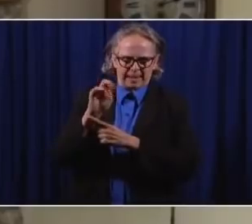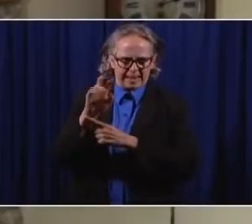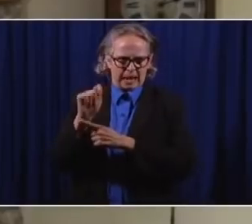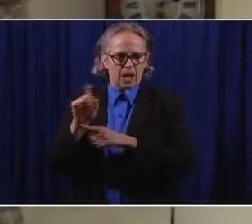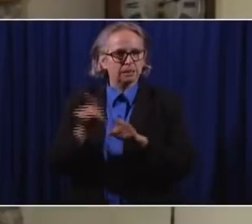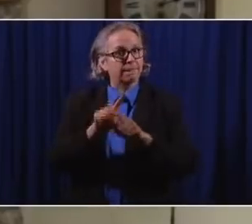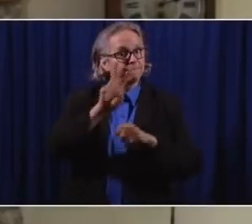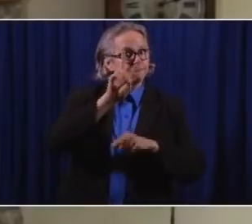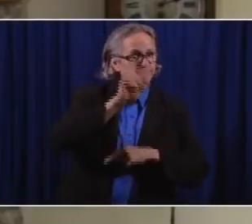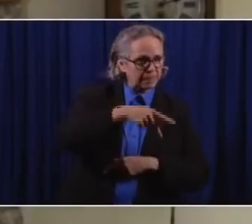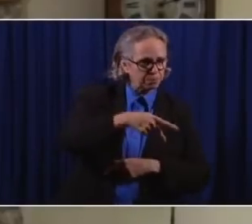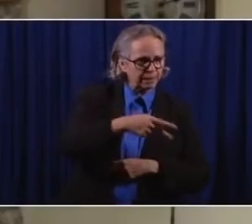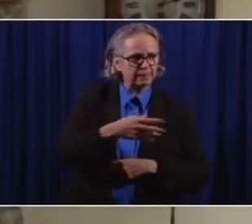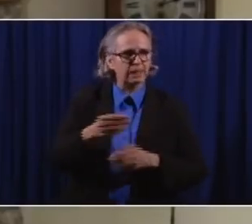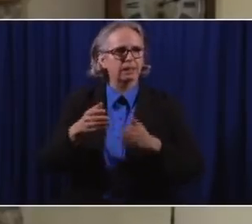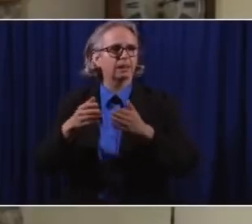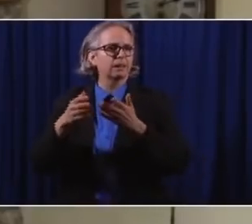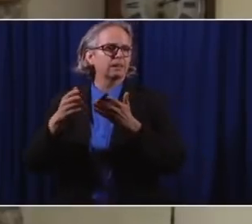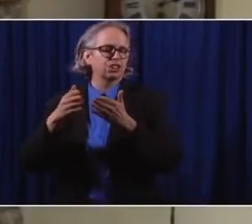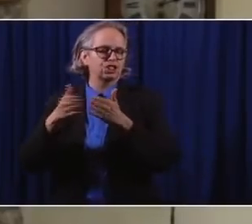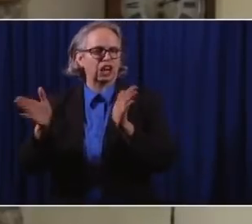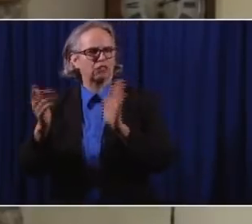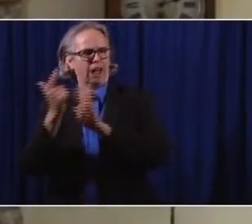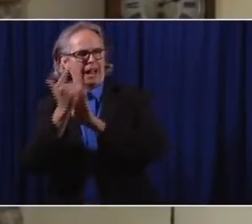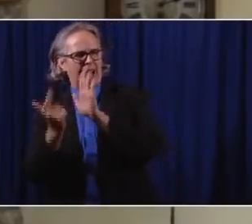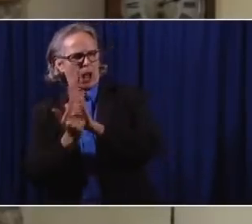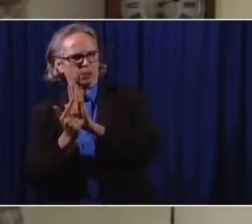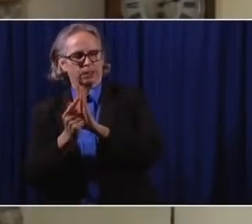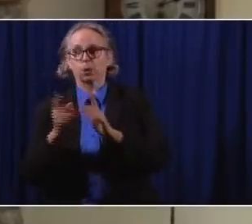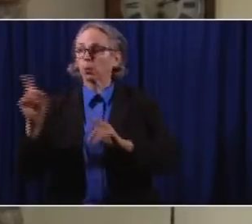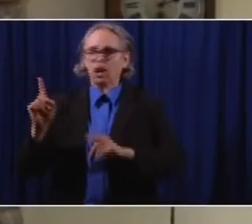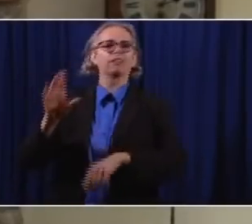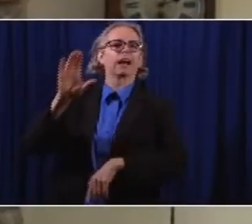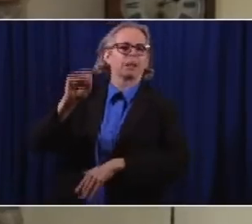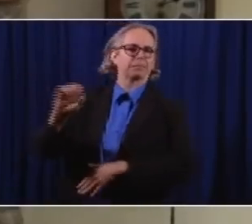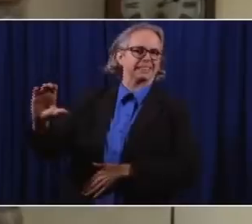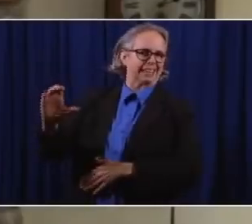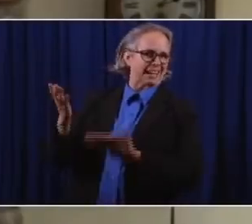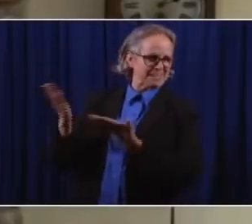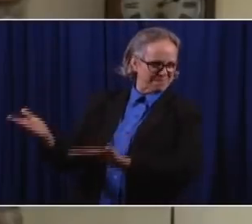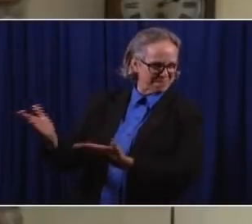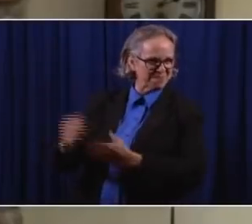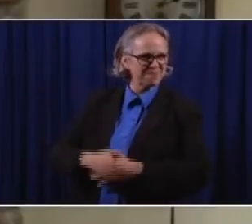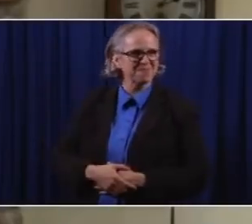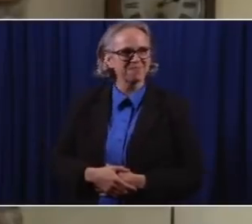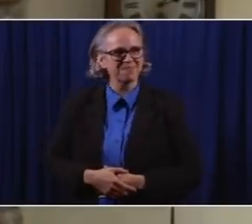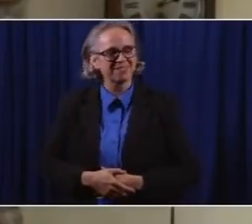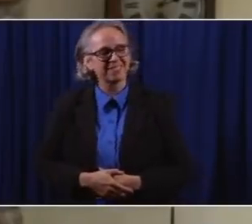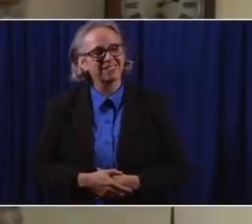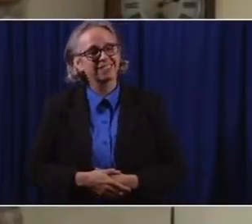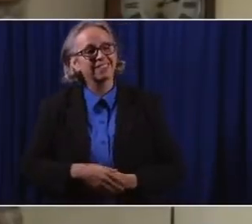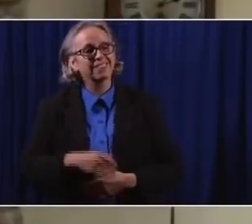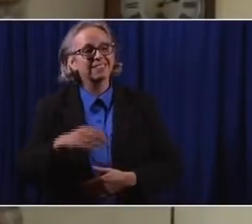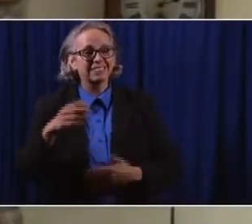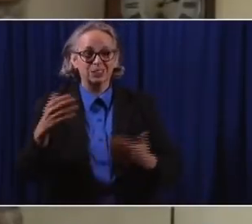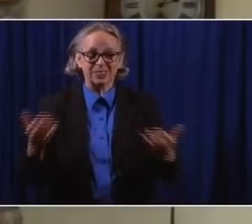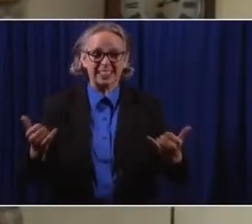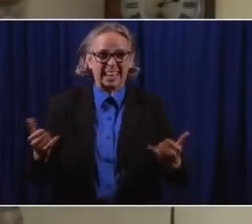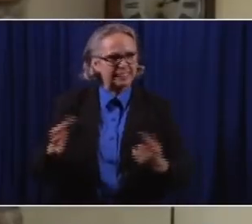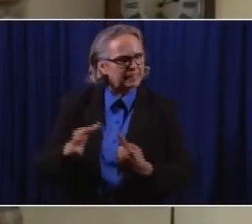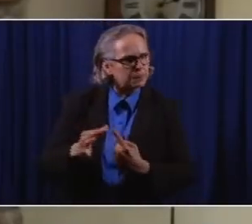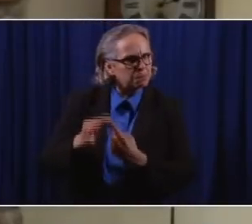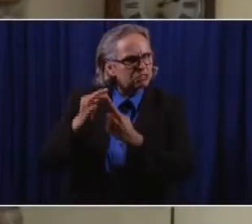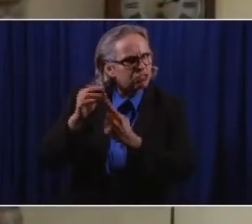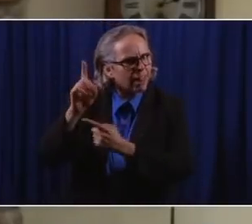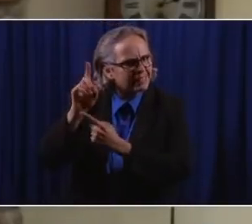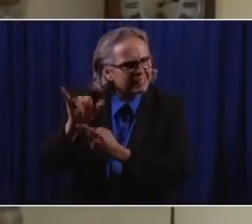Columbus State. Also want to mention today is a special day. My friend Michael Murray, who's worked